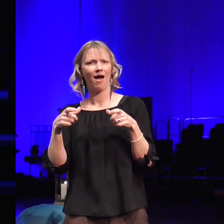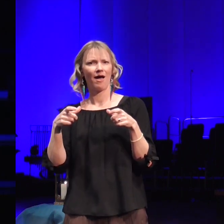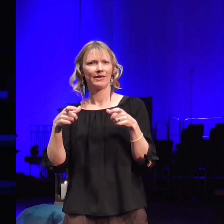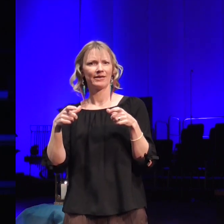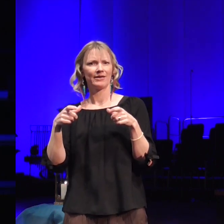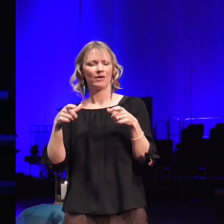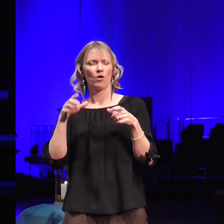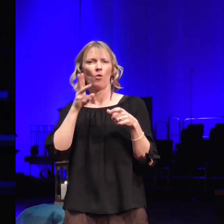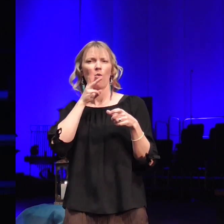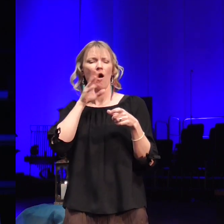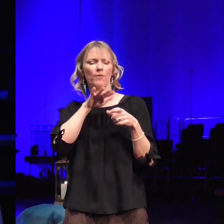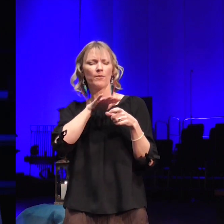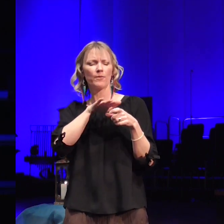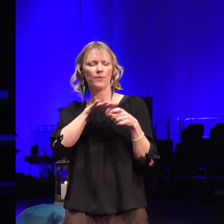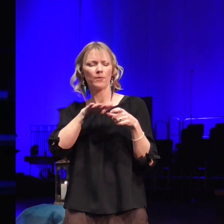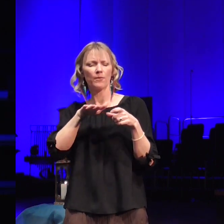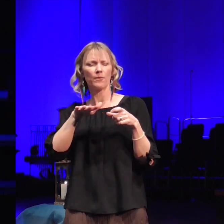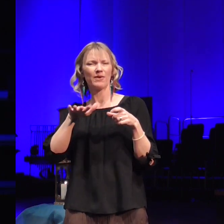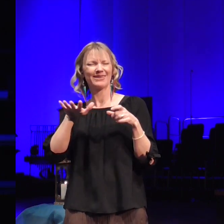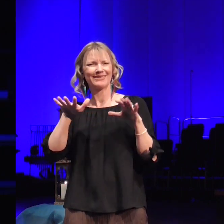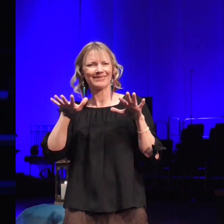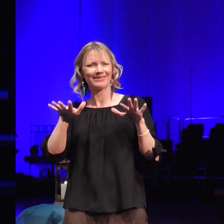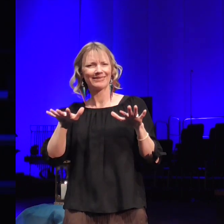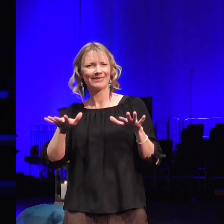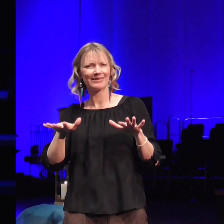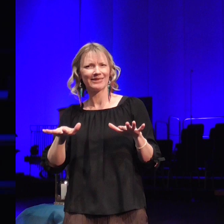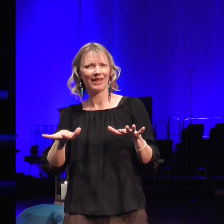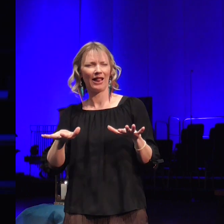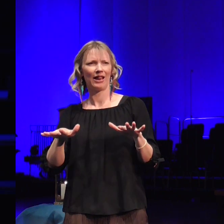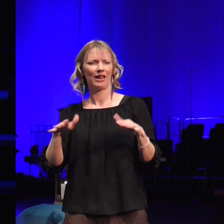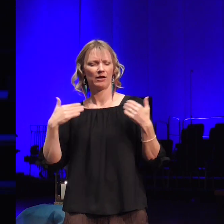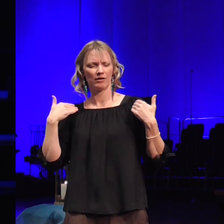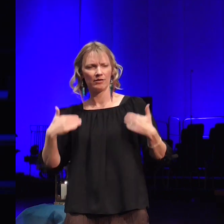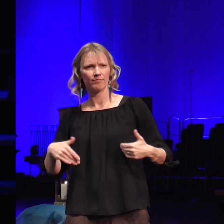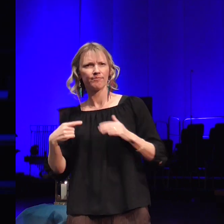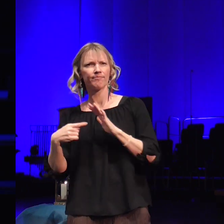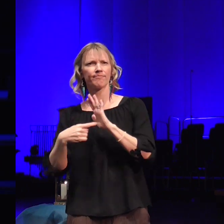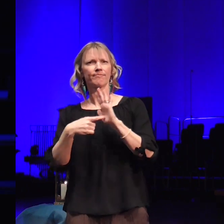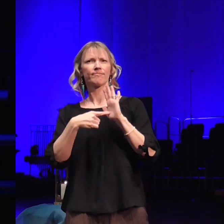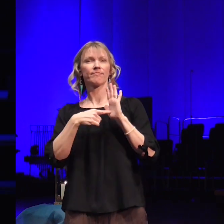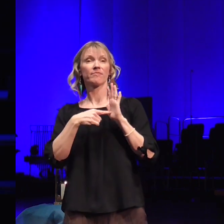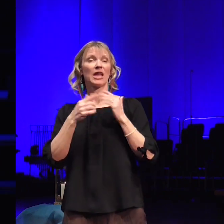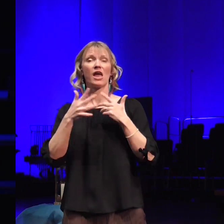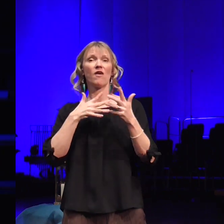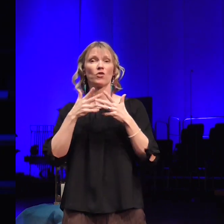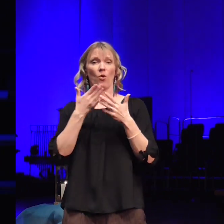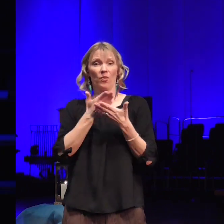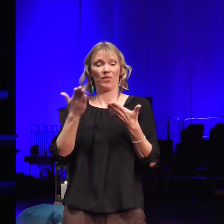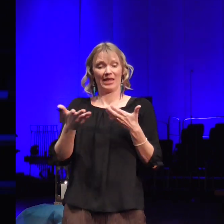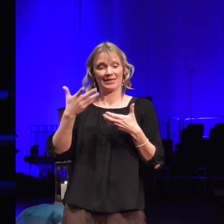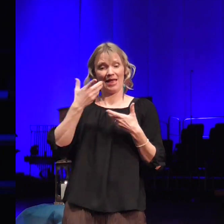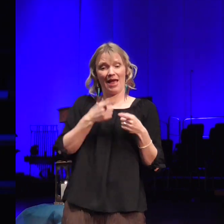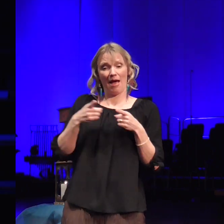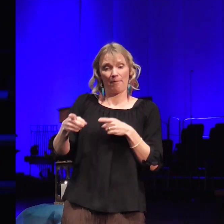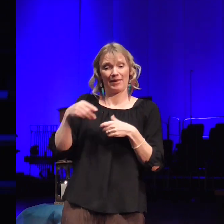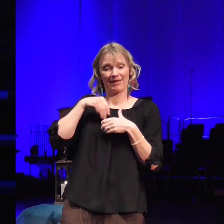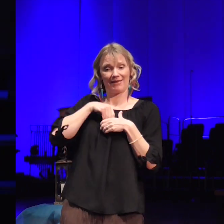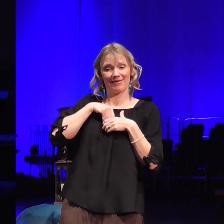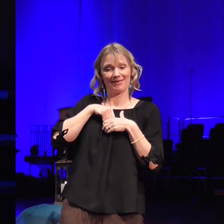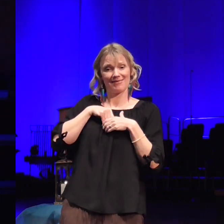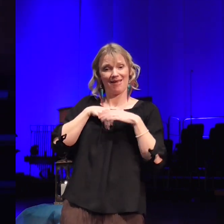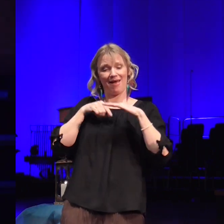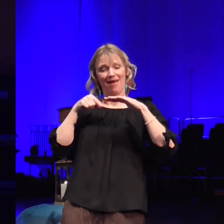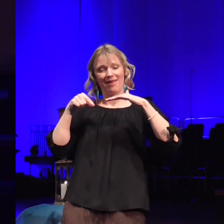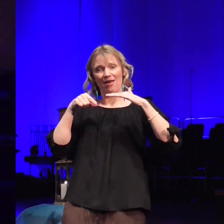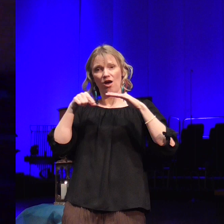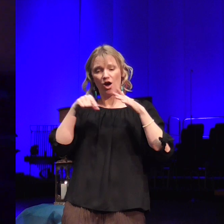waters, the top of our beingness, the world of form. And even though there are things moving around and things happening, there's an